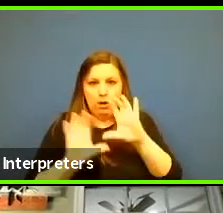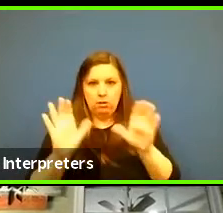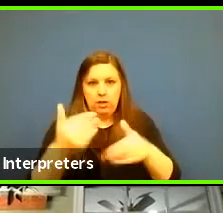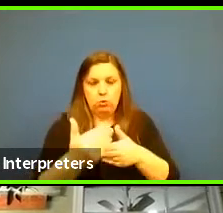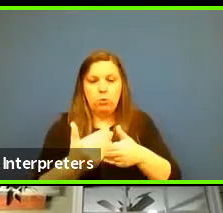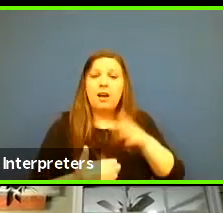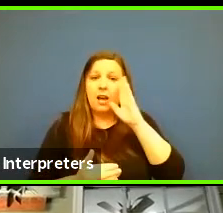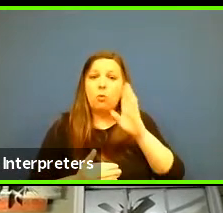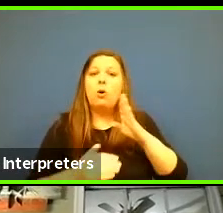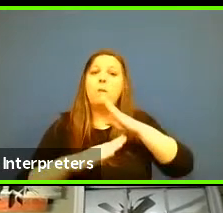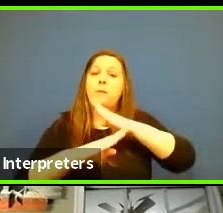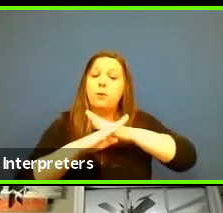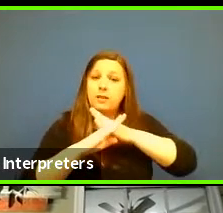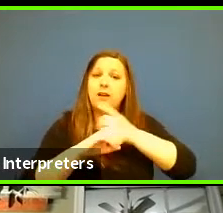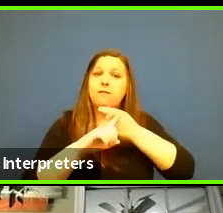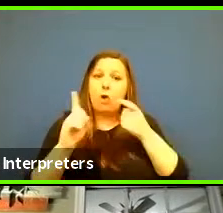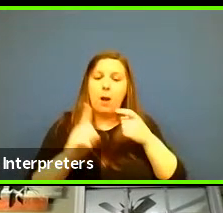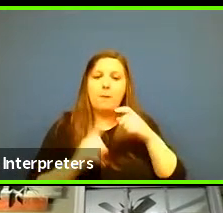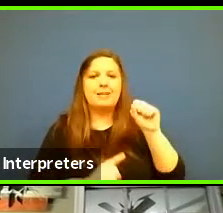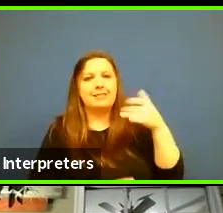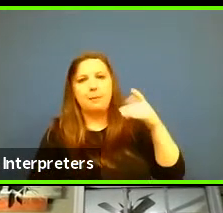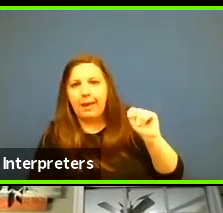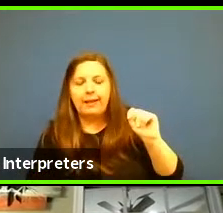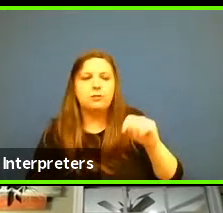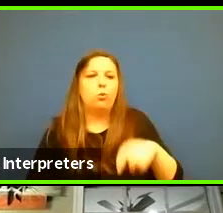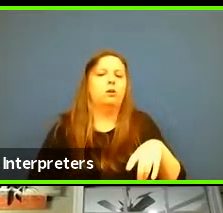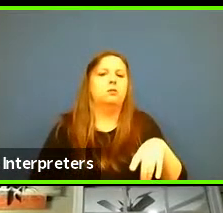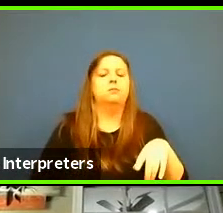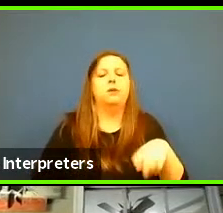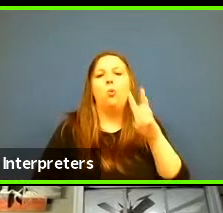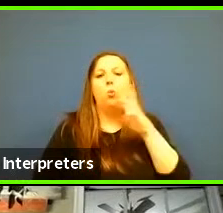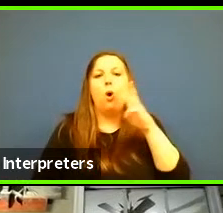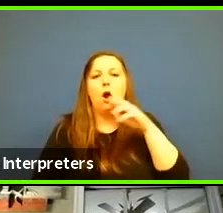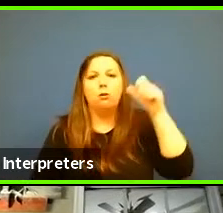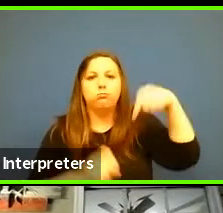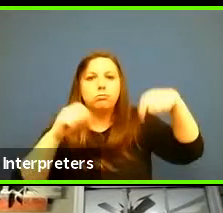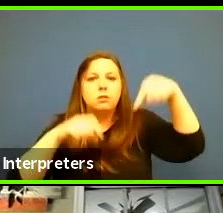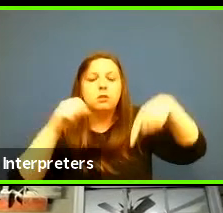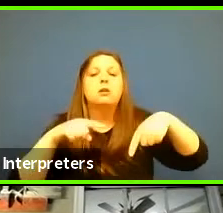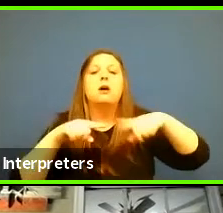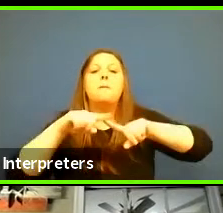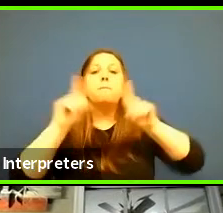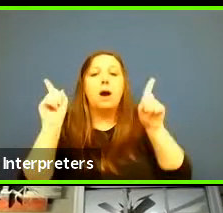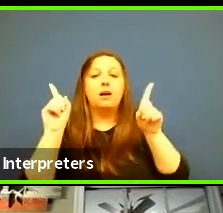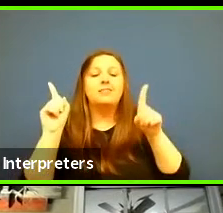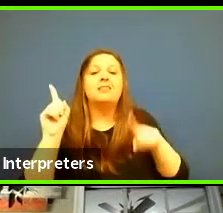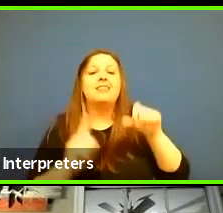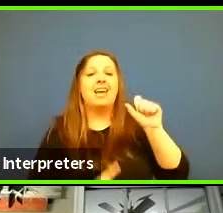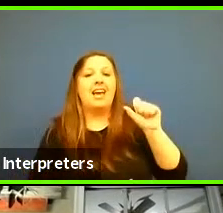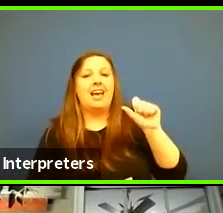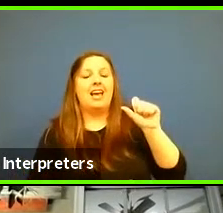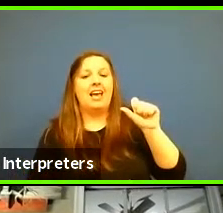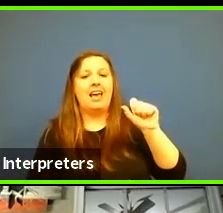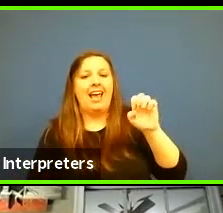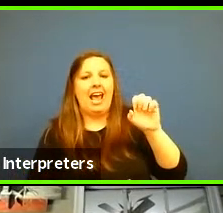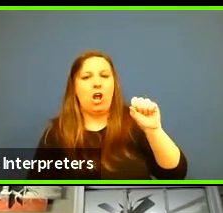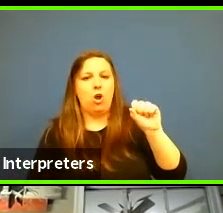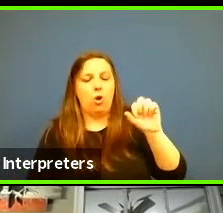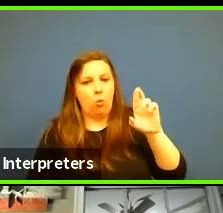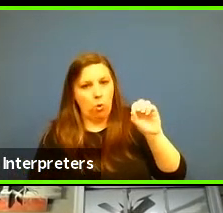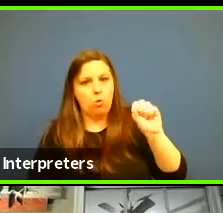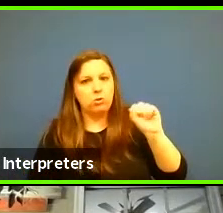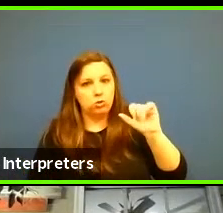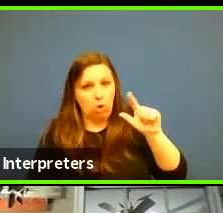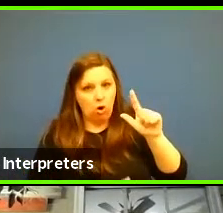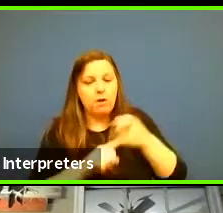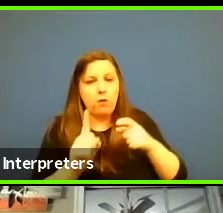from spit or, you know, droplets and things like that. But the aerosols from